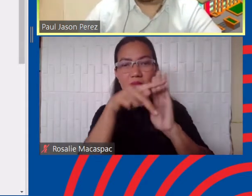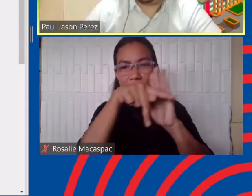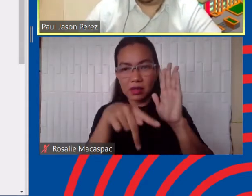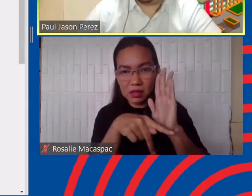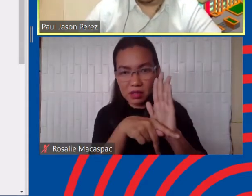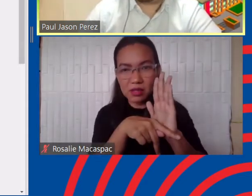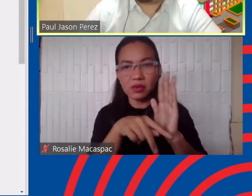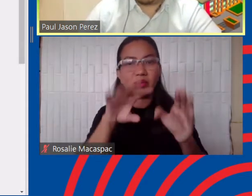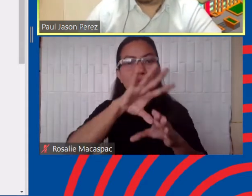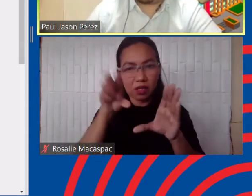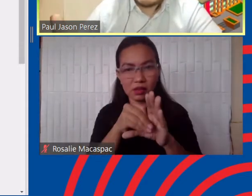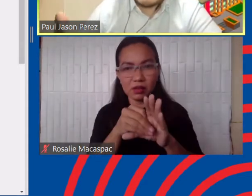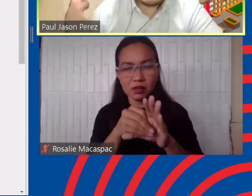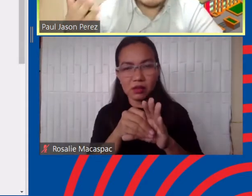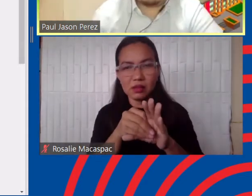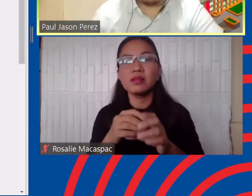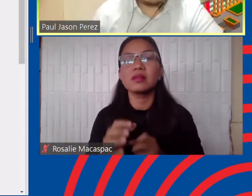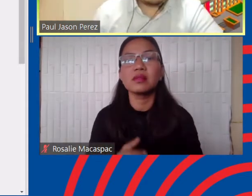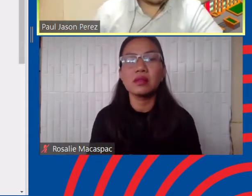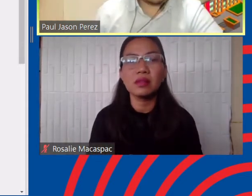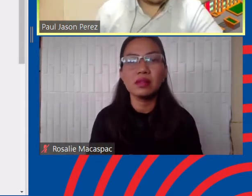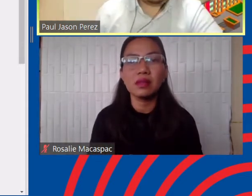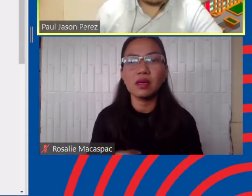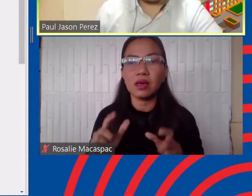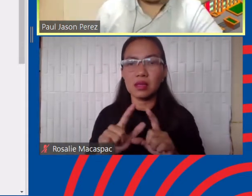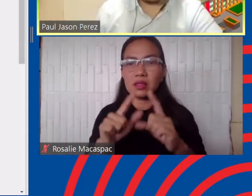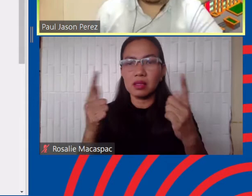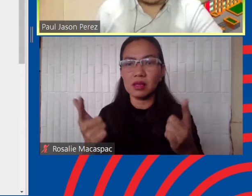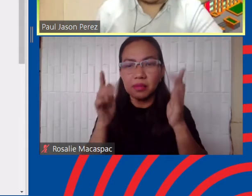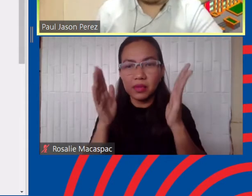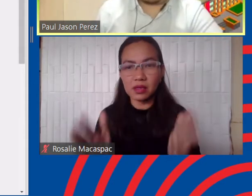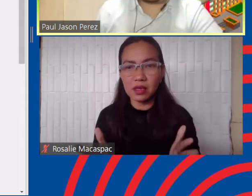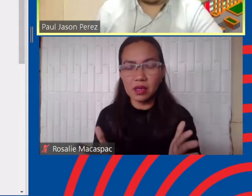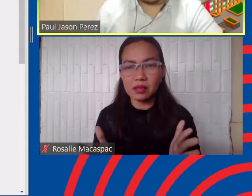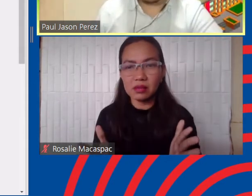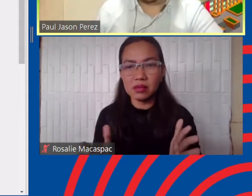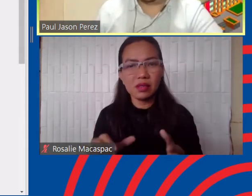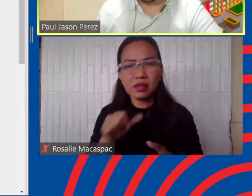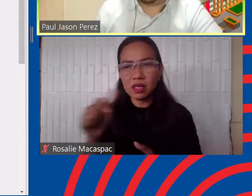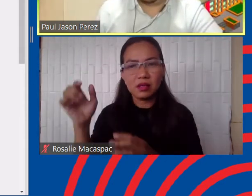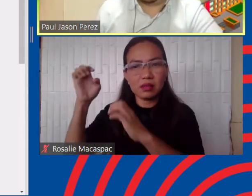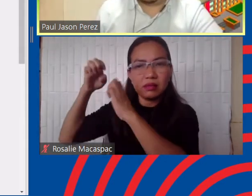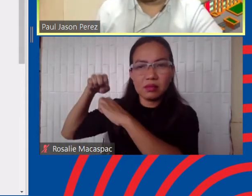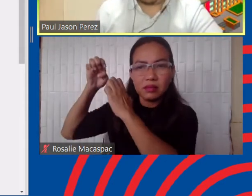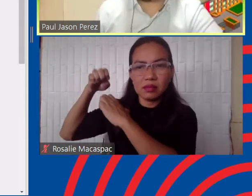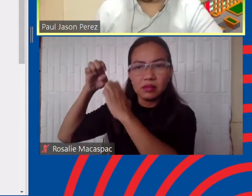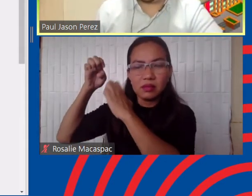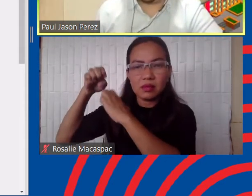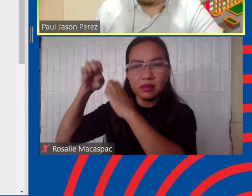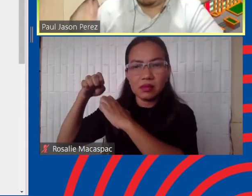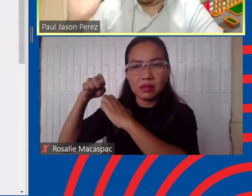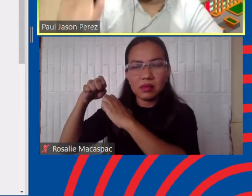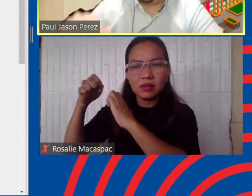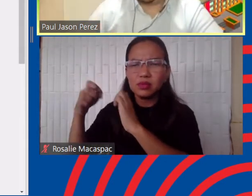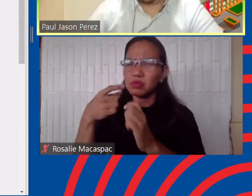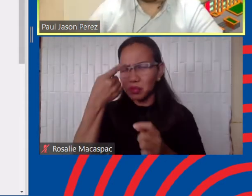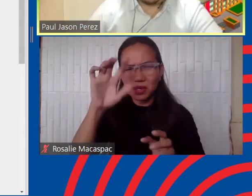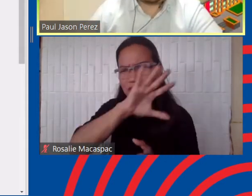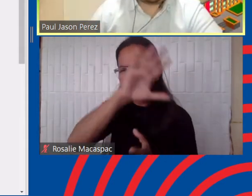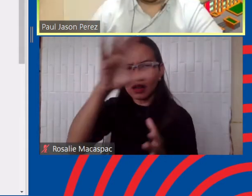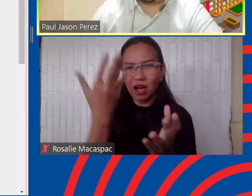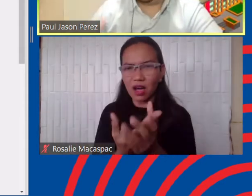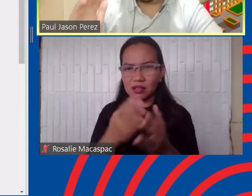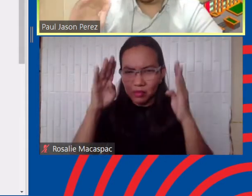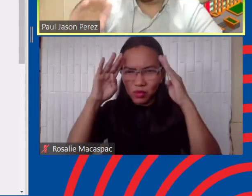particular field. Of course, as librarians, you're not expected to master all of these